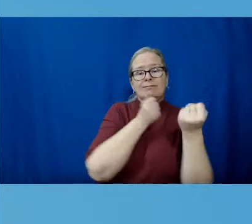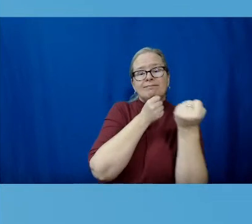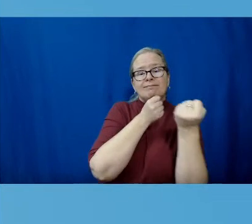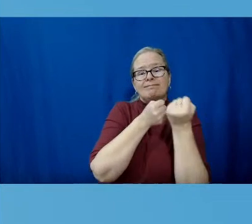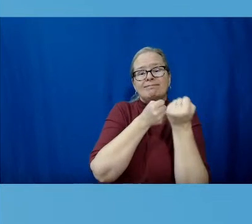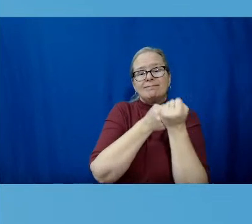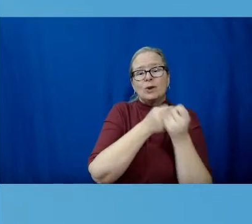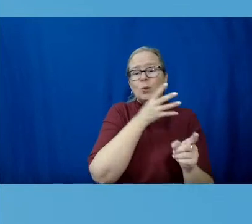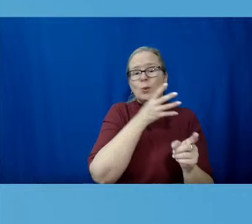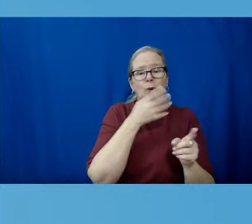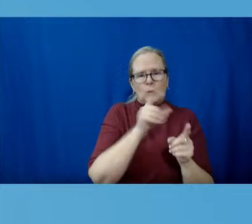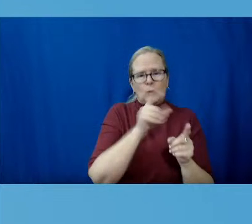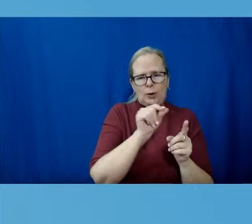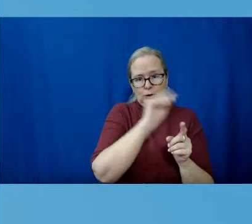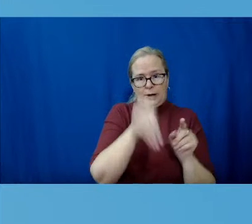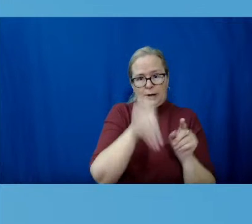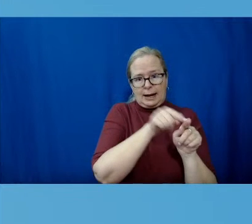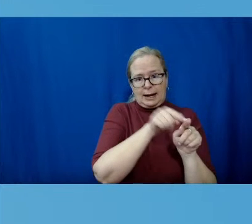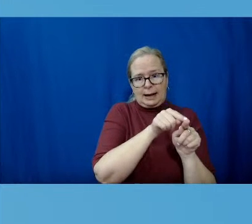that percentage of that hardcore base.